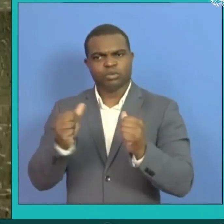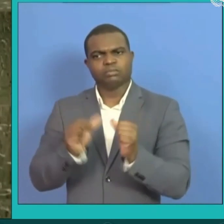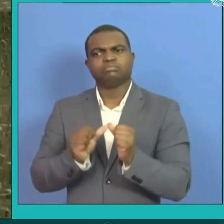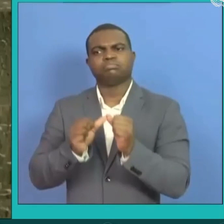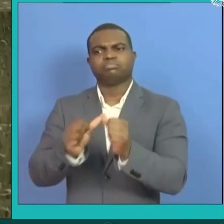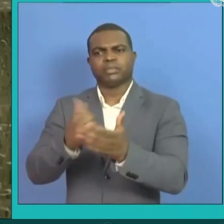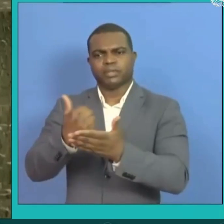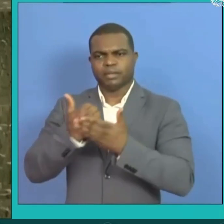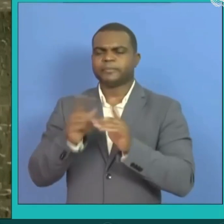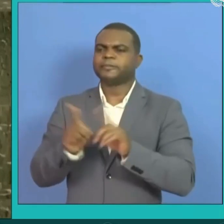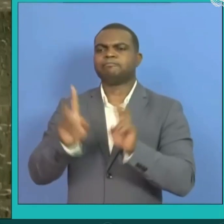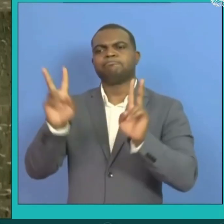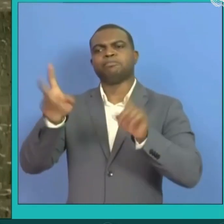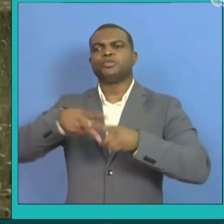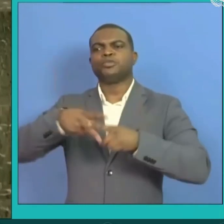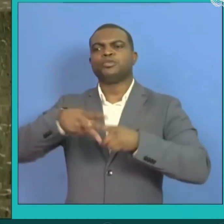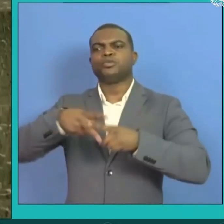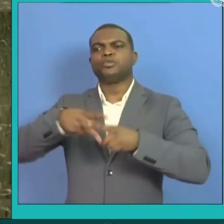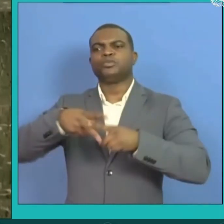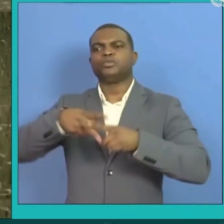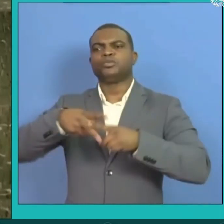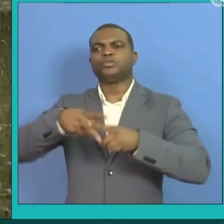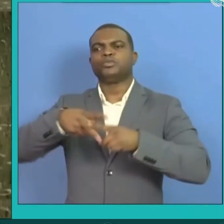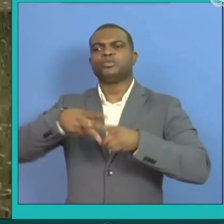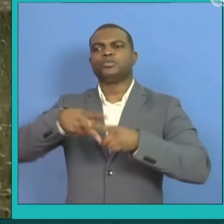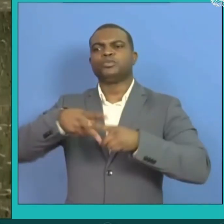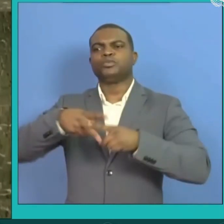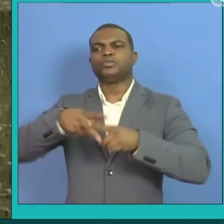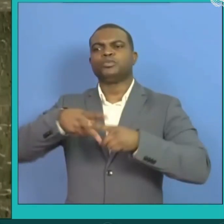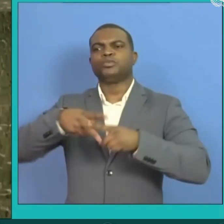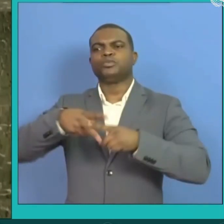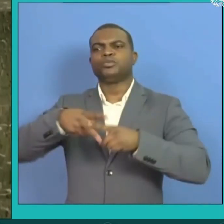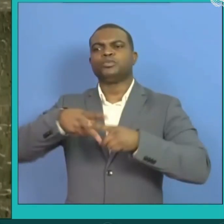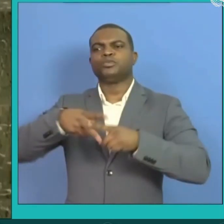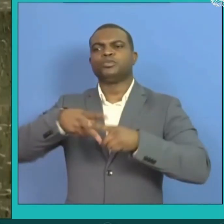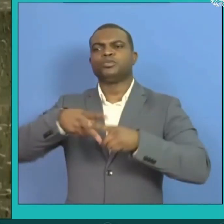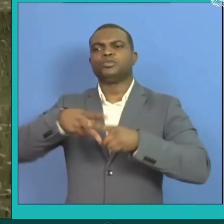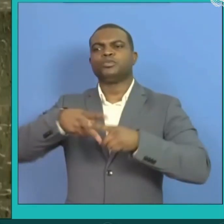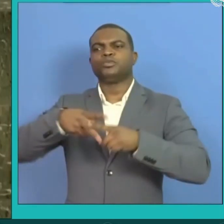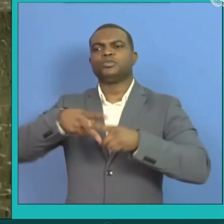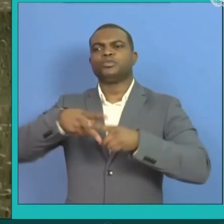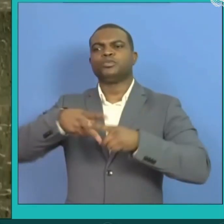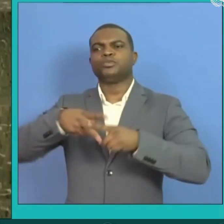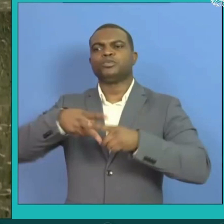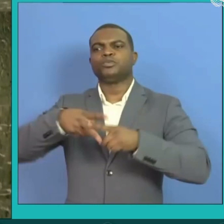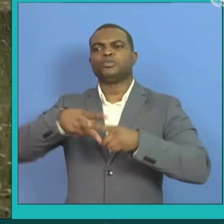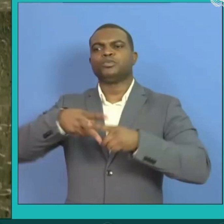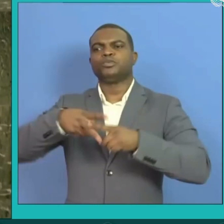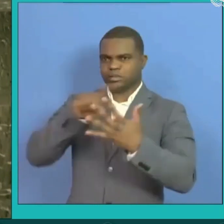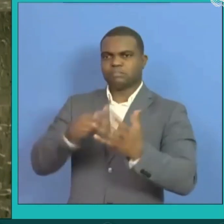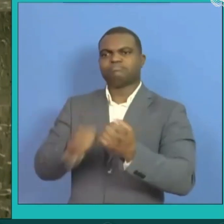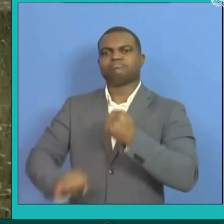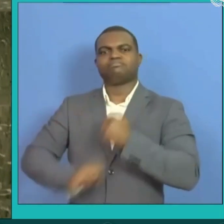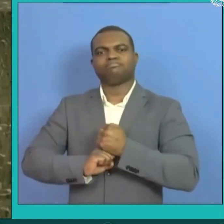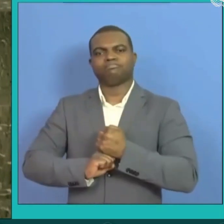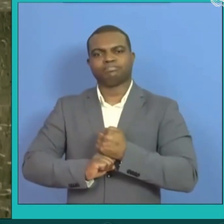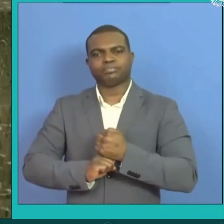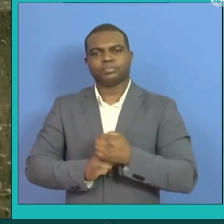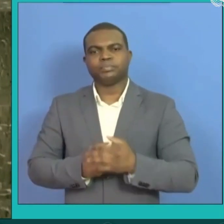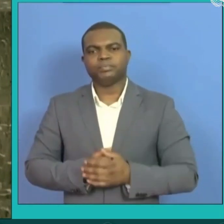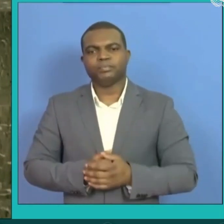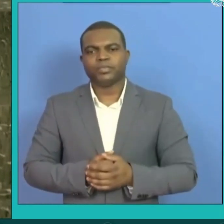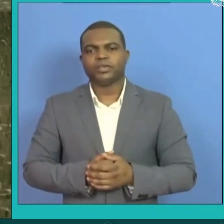adopted at the 4th SEEDS Conference hosted by Antigua and Barbuda in 2024.